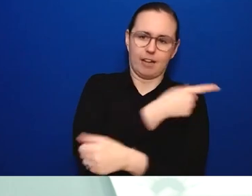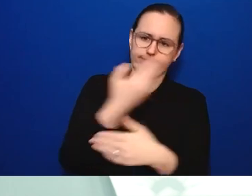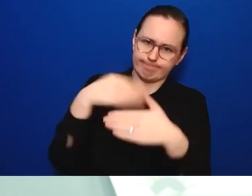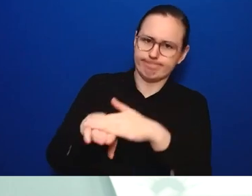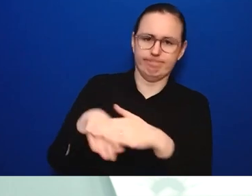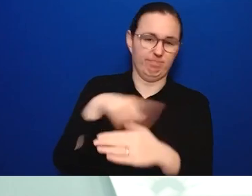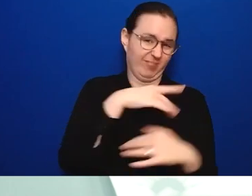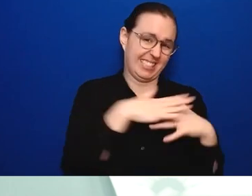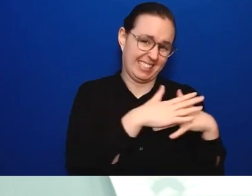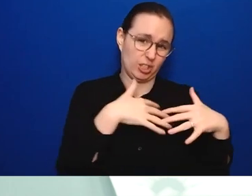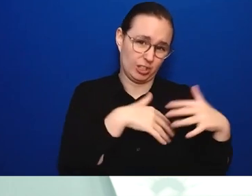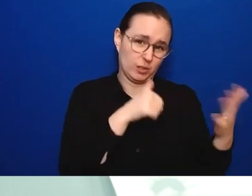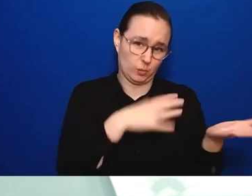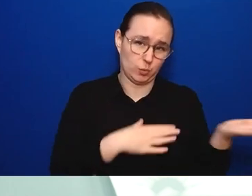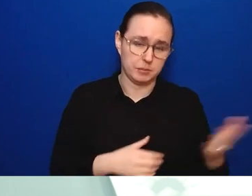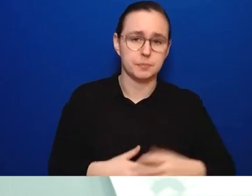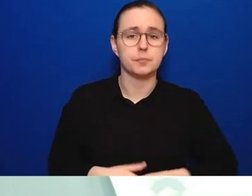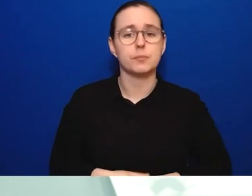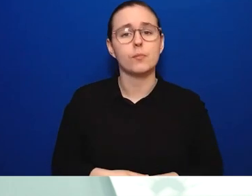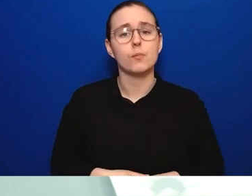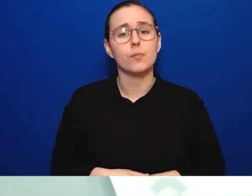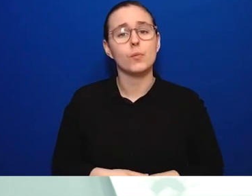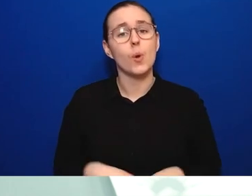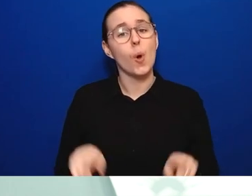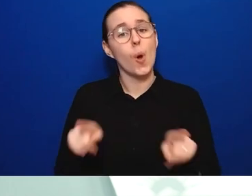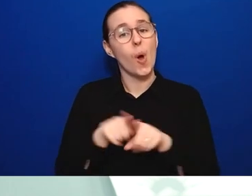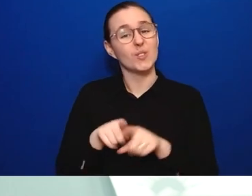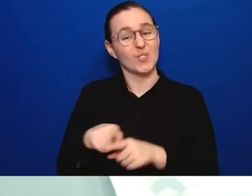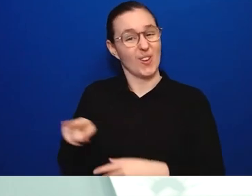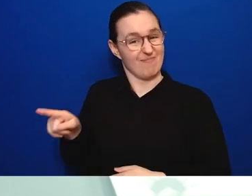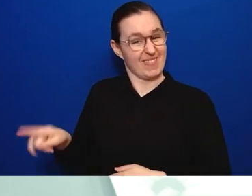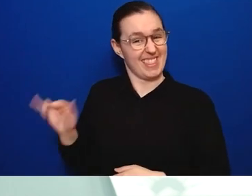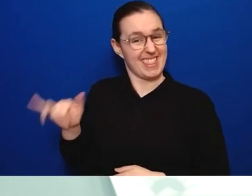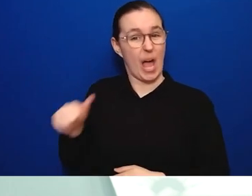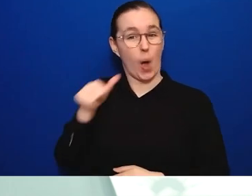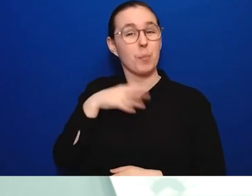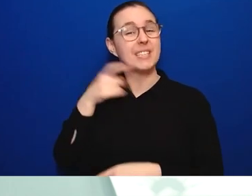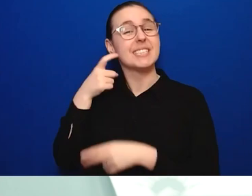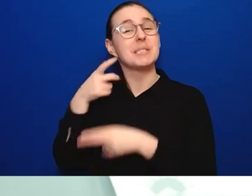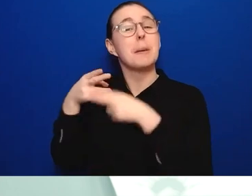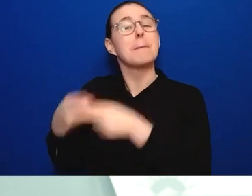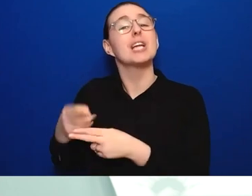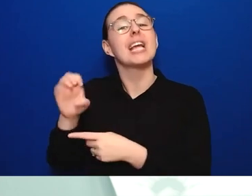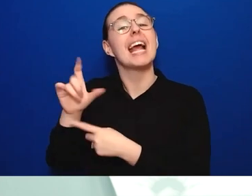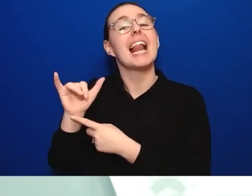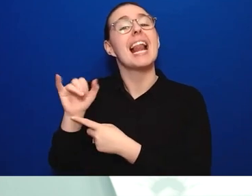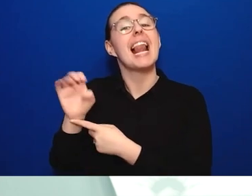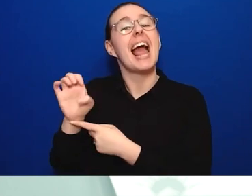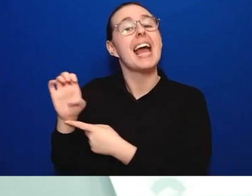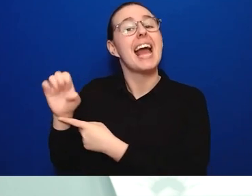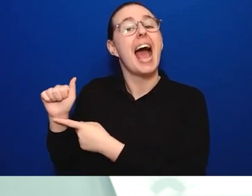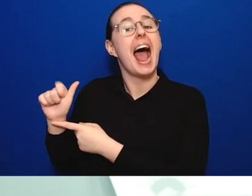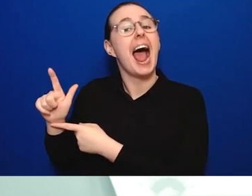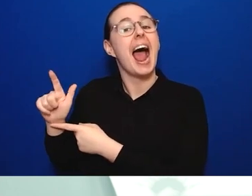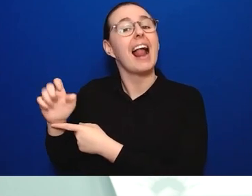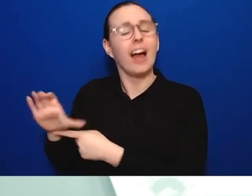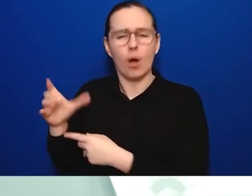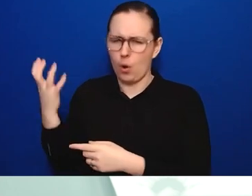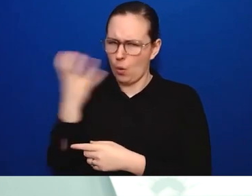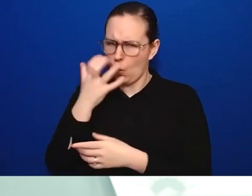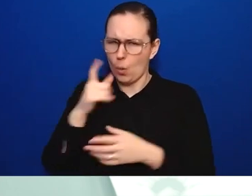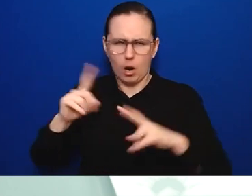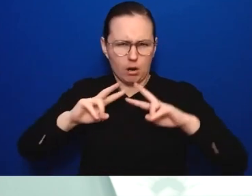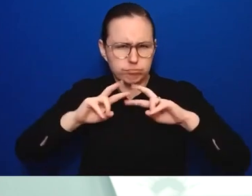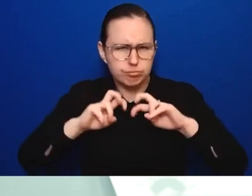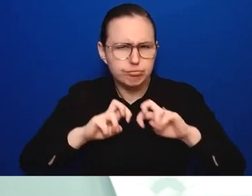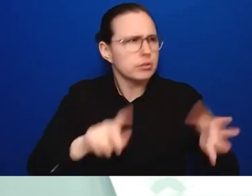Elaine Alec for her work. She really facilitated the voices of community and heard loud and clear what government needed to do to